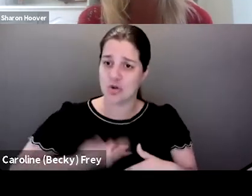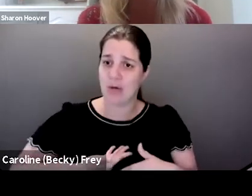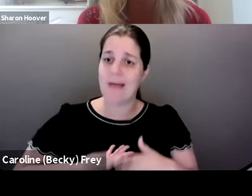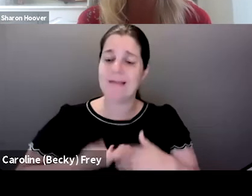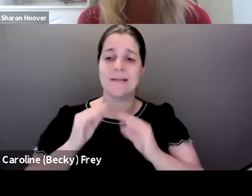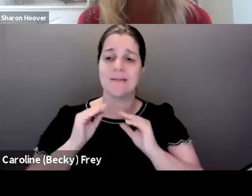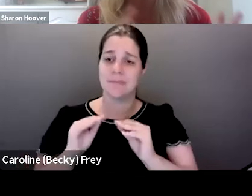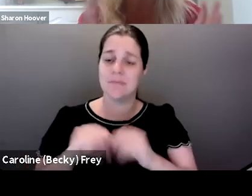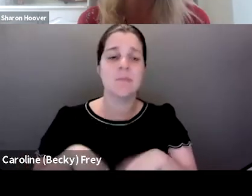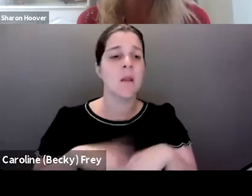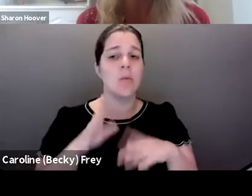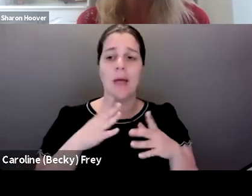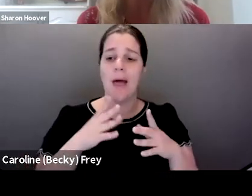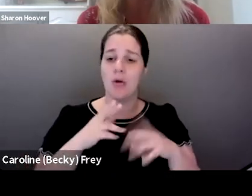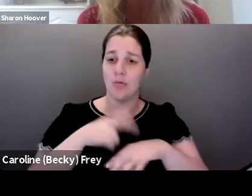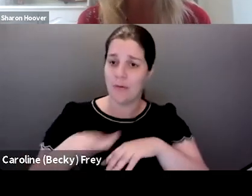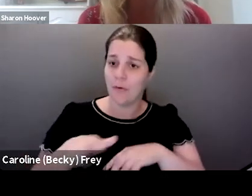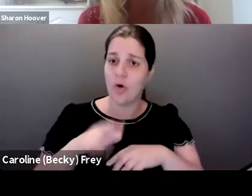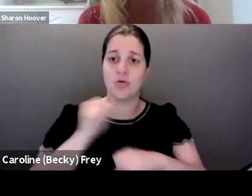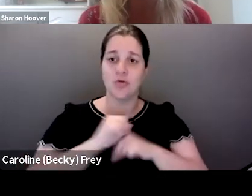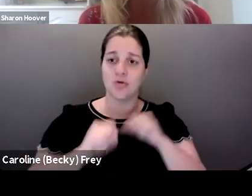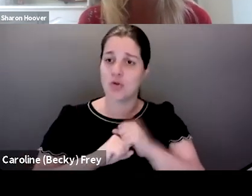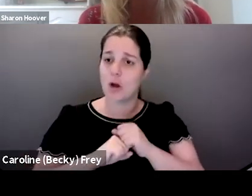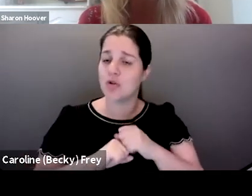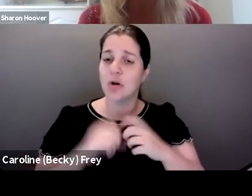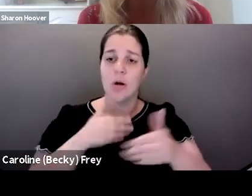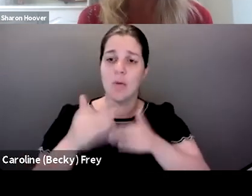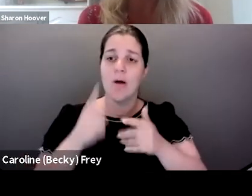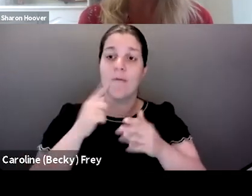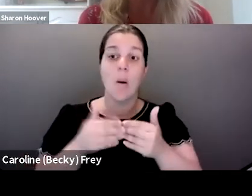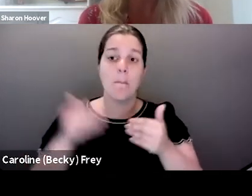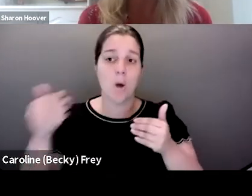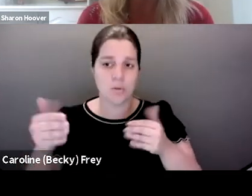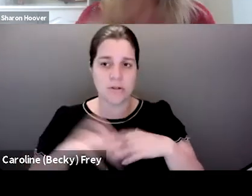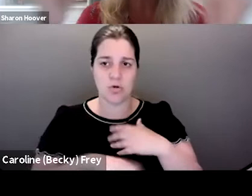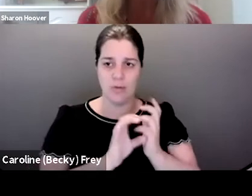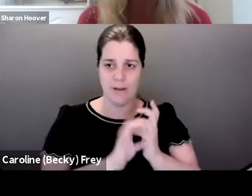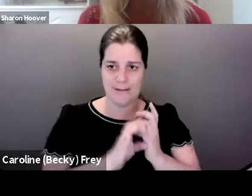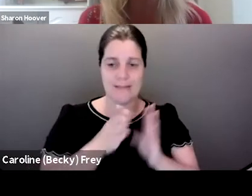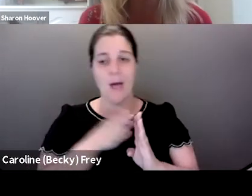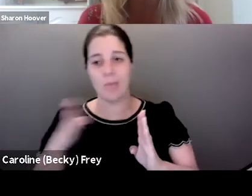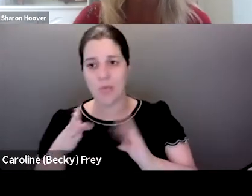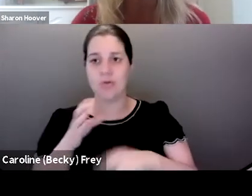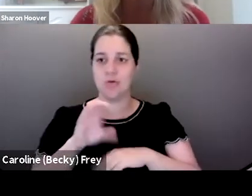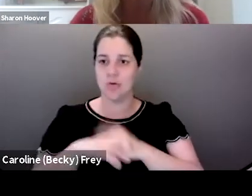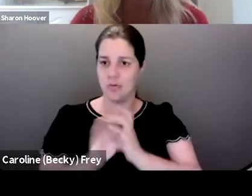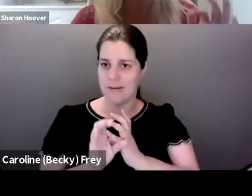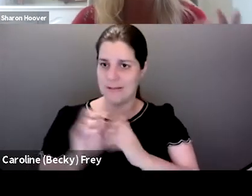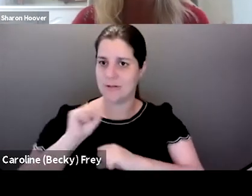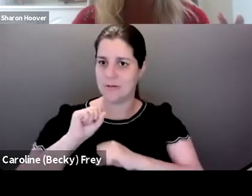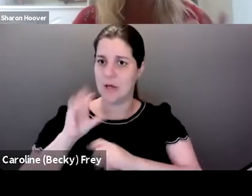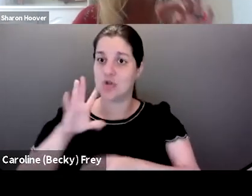coordination processes. We had a structured process for post-crisis prevention. And we found a whole wealth of positive